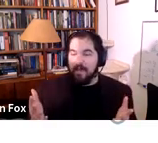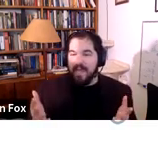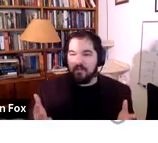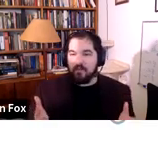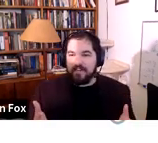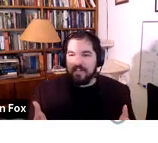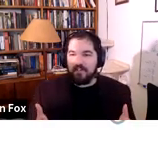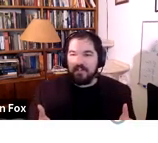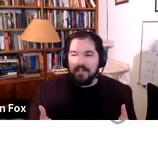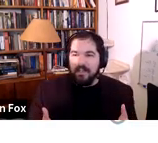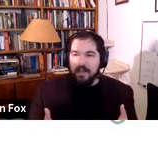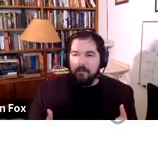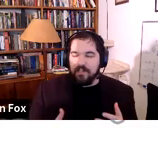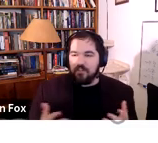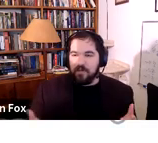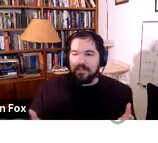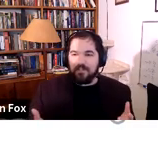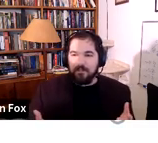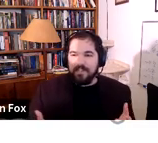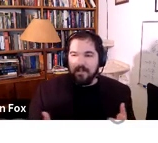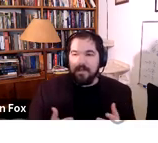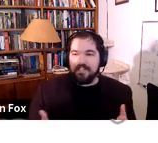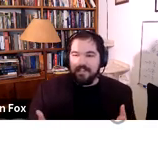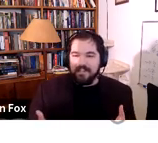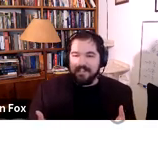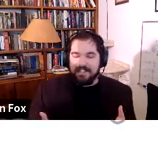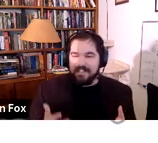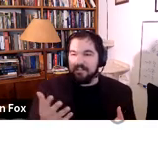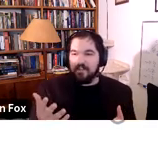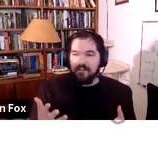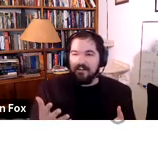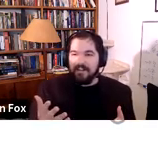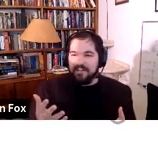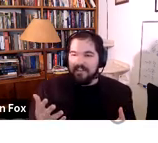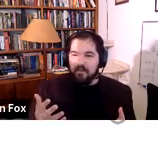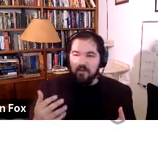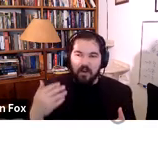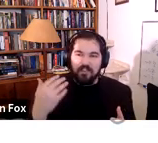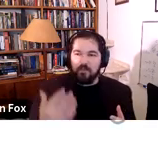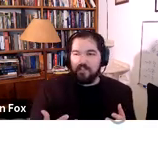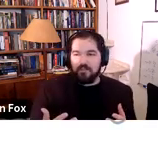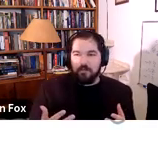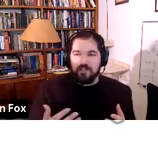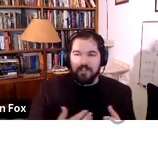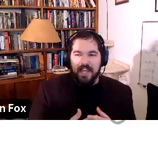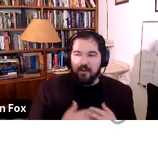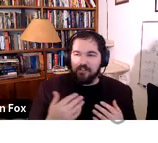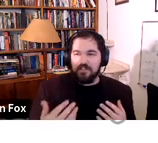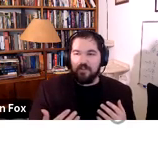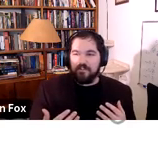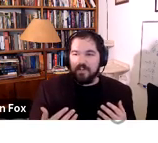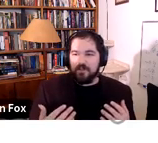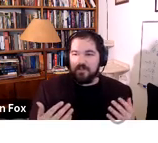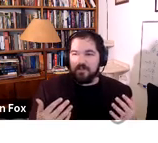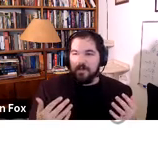set up as an organization. Because you're right, there's some of these amazing things like seeing VR, that awesome research project had all of